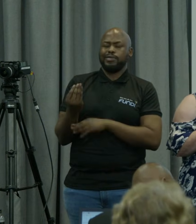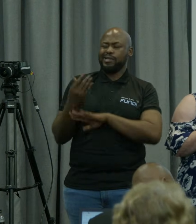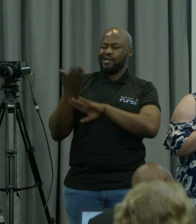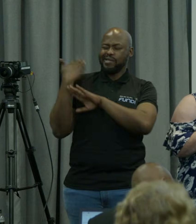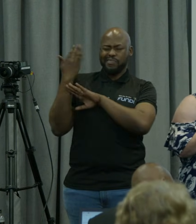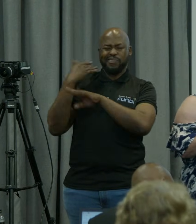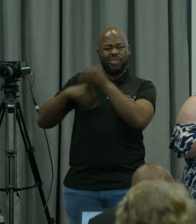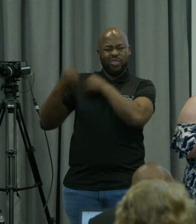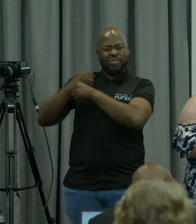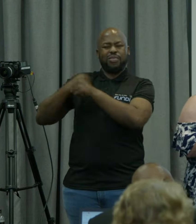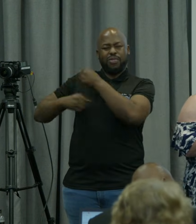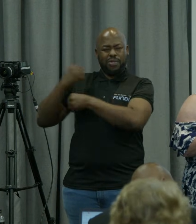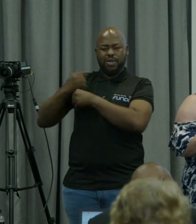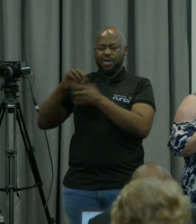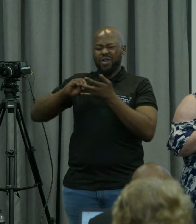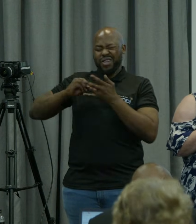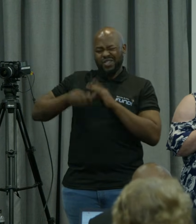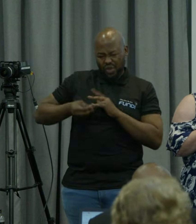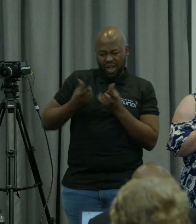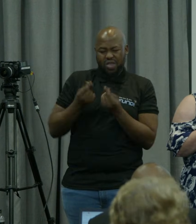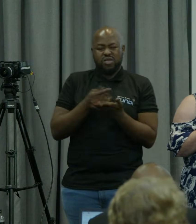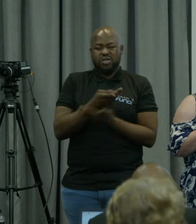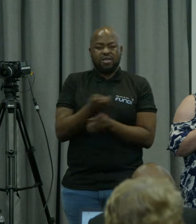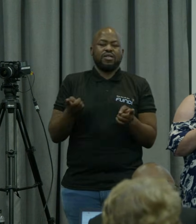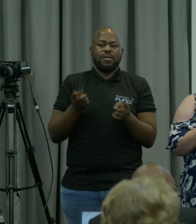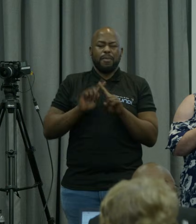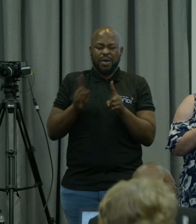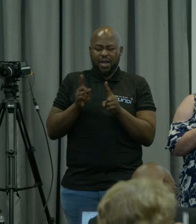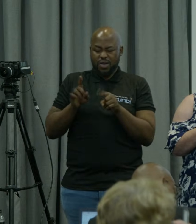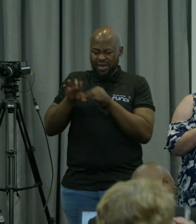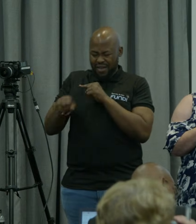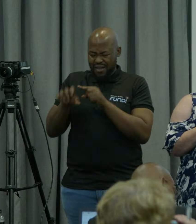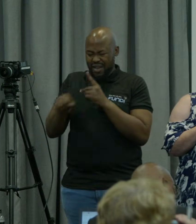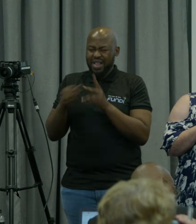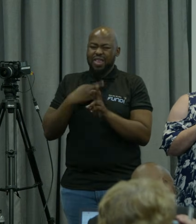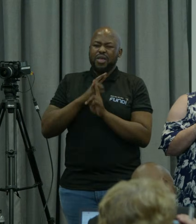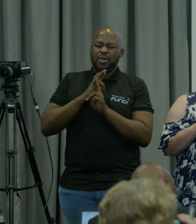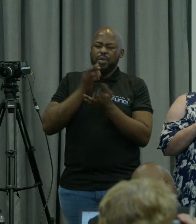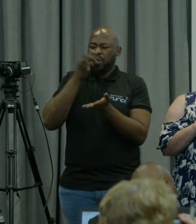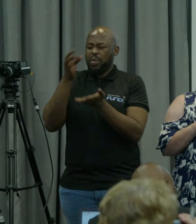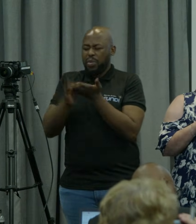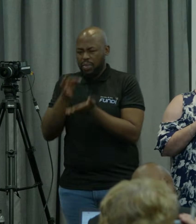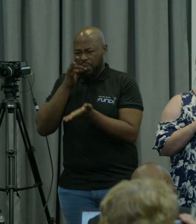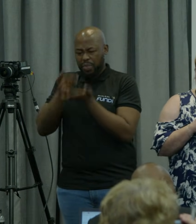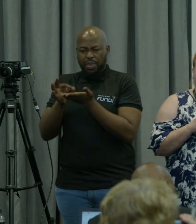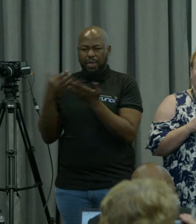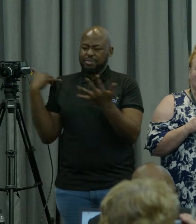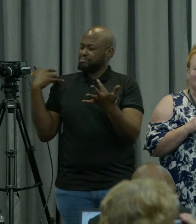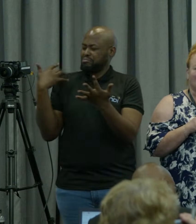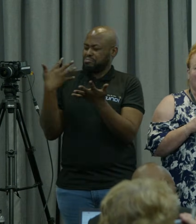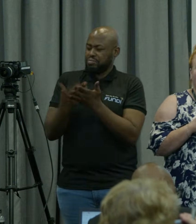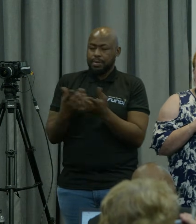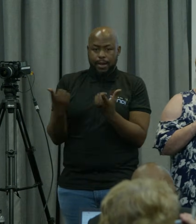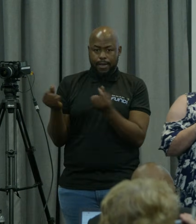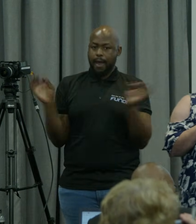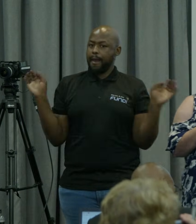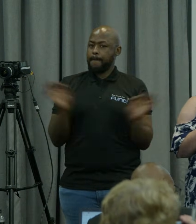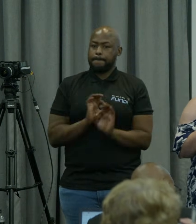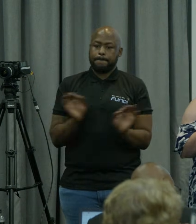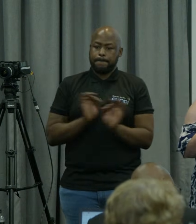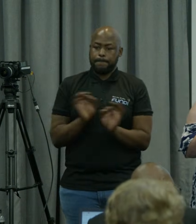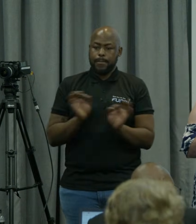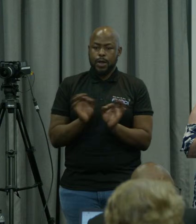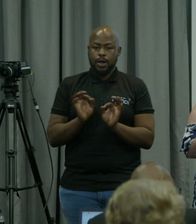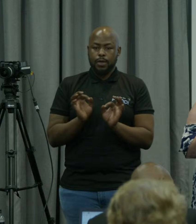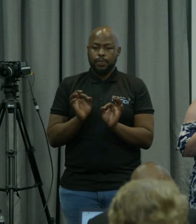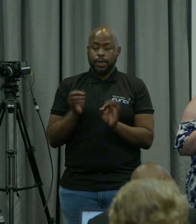tried to do this, and we have come up with recommendations, and they've not been implemented for the mere